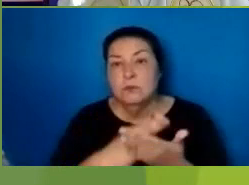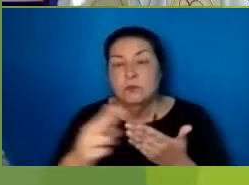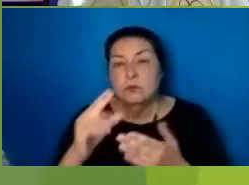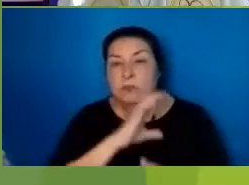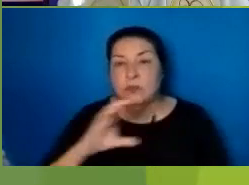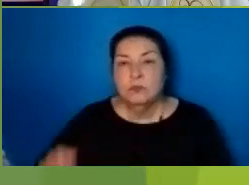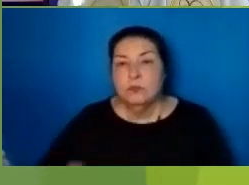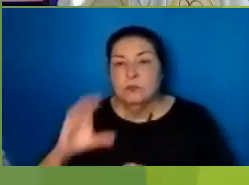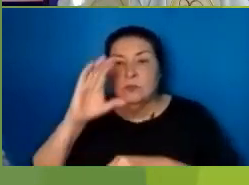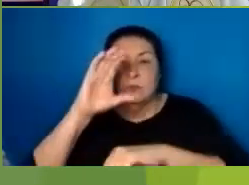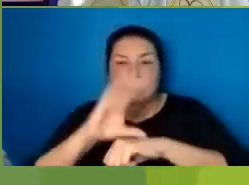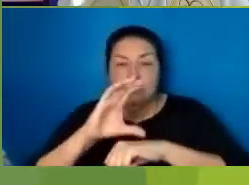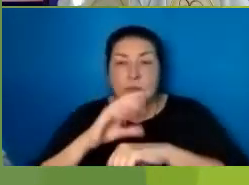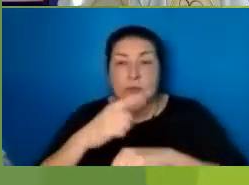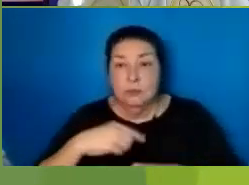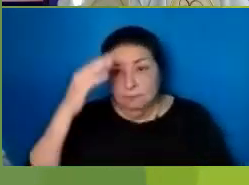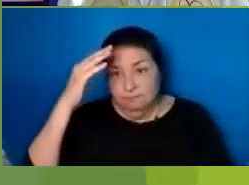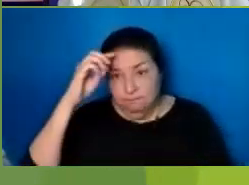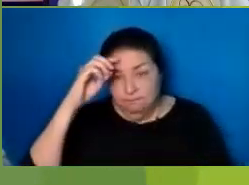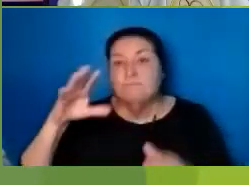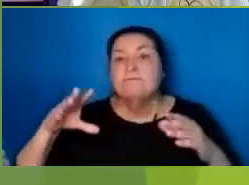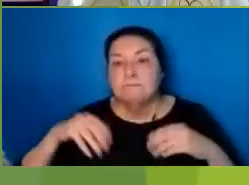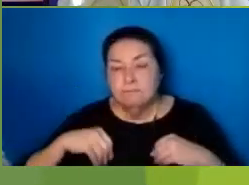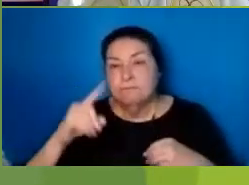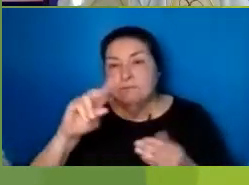I Acknowledge One Baptism For The For The Resurrection